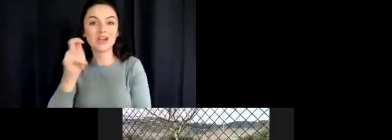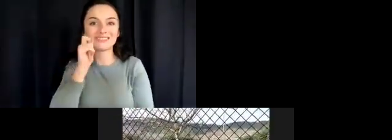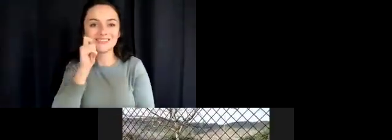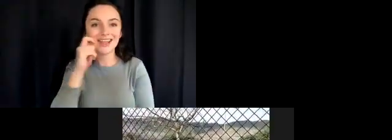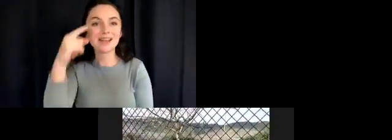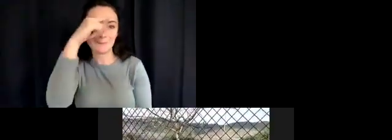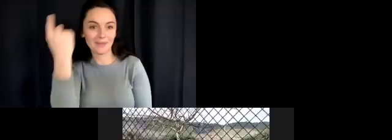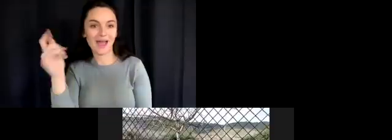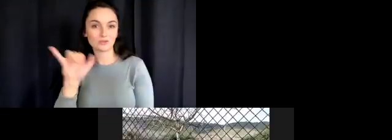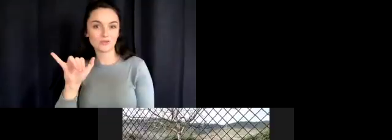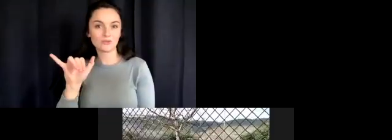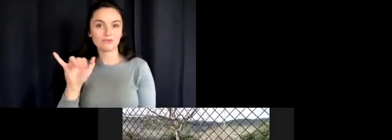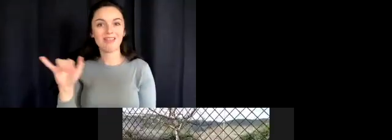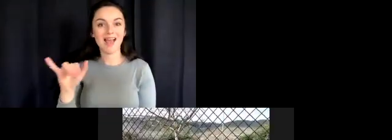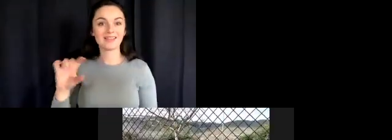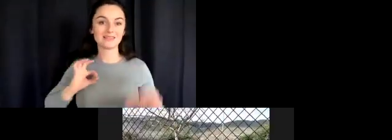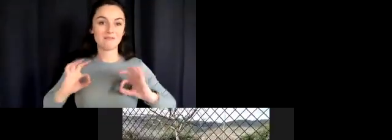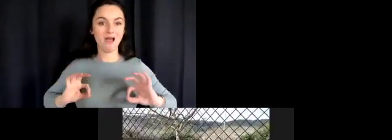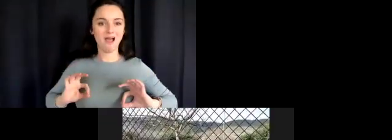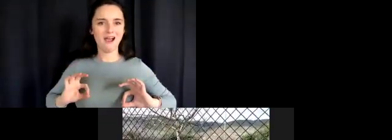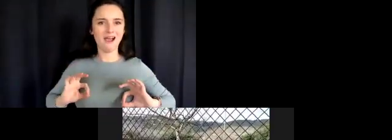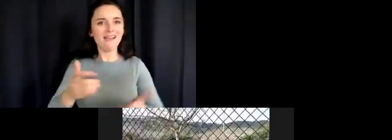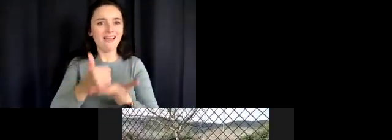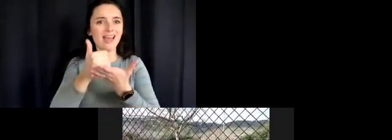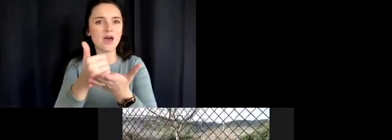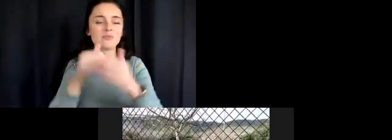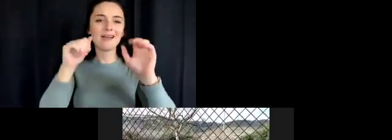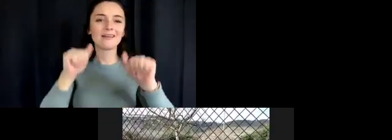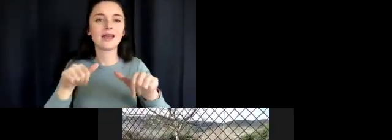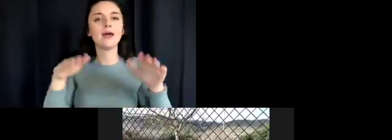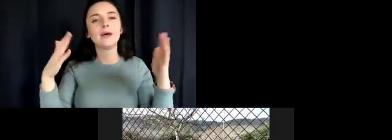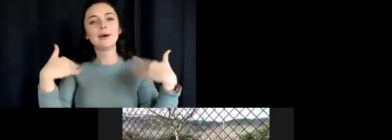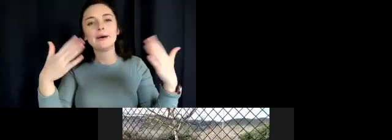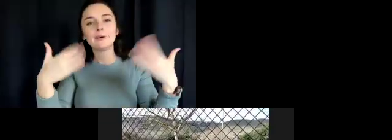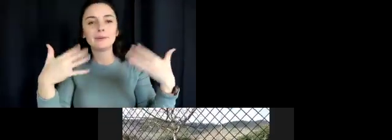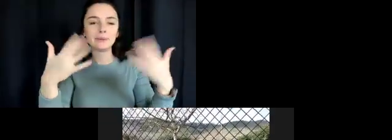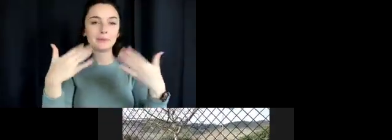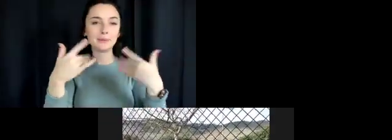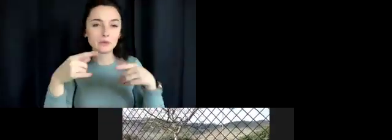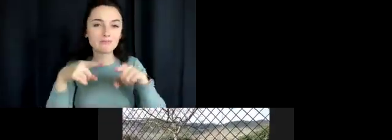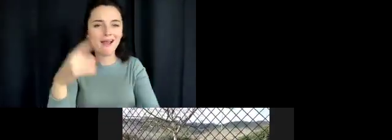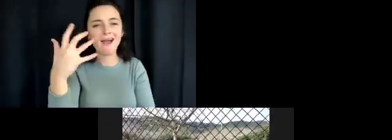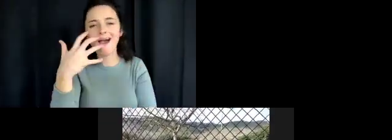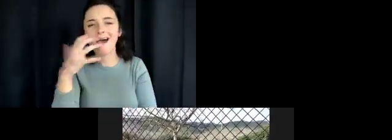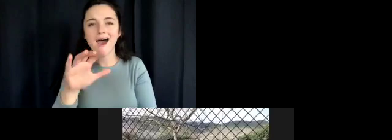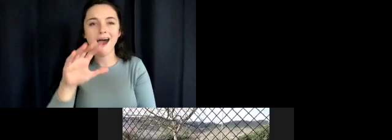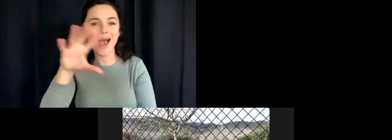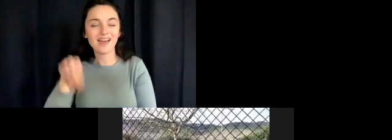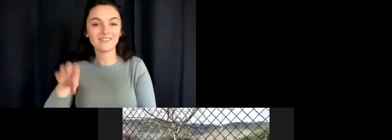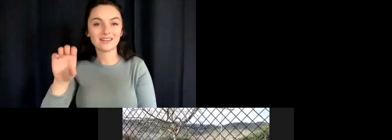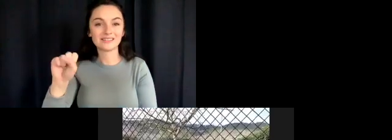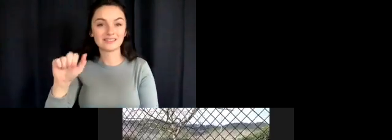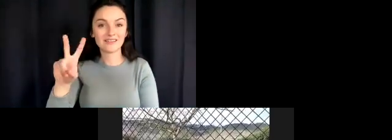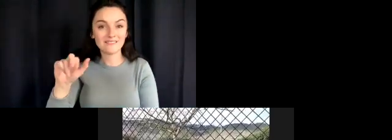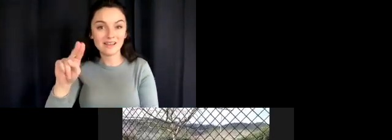So this allows them to cool off in that hot African savanna. When they're running out, it allows all